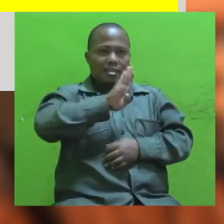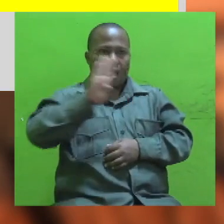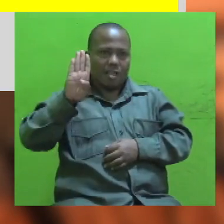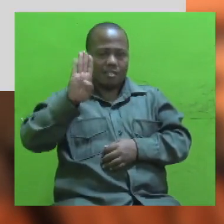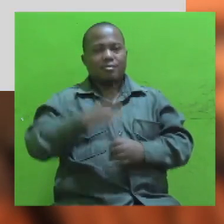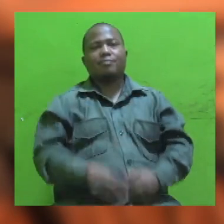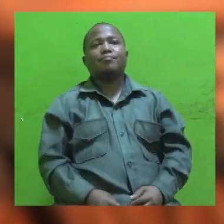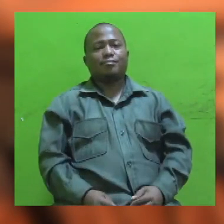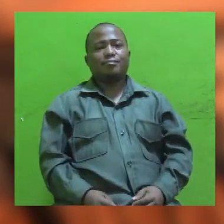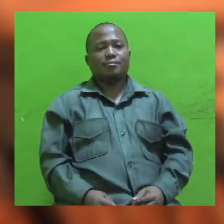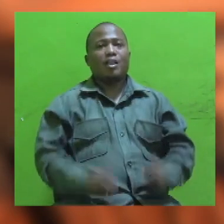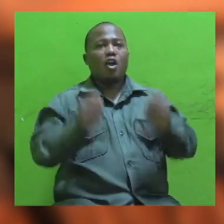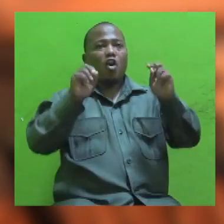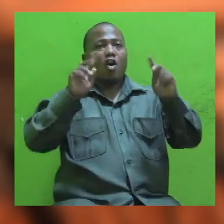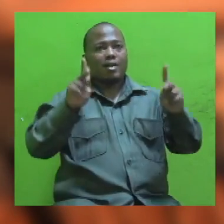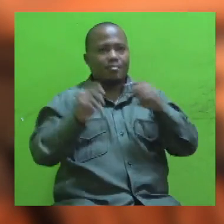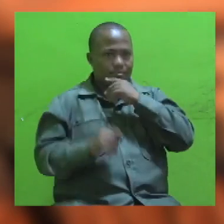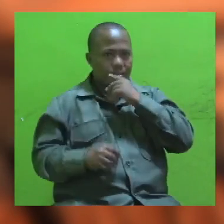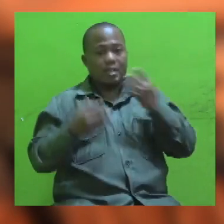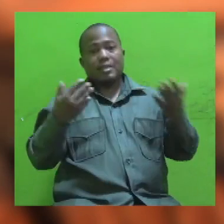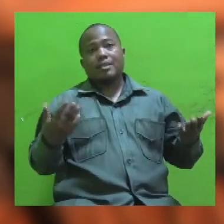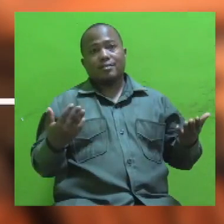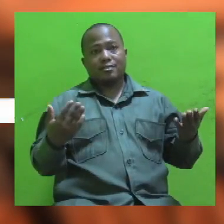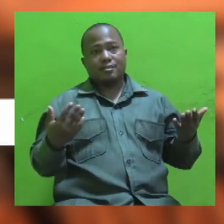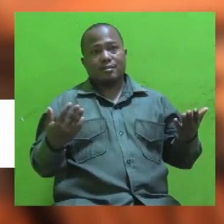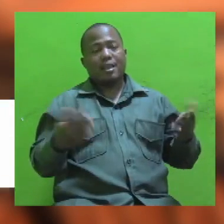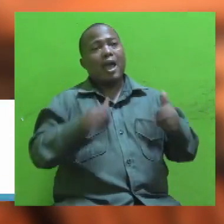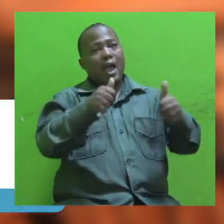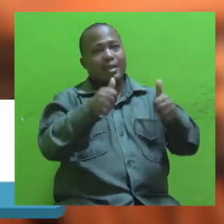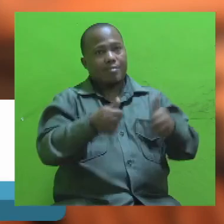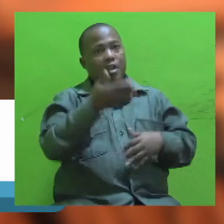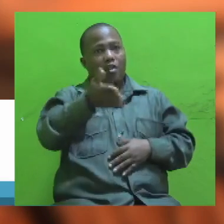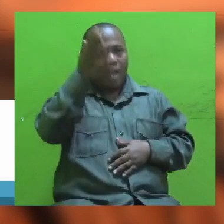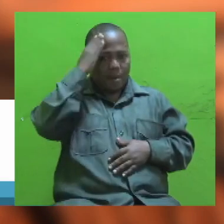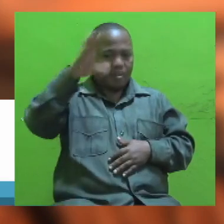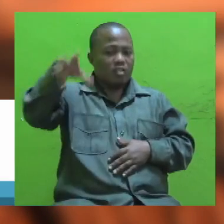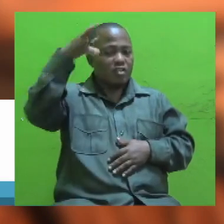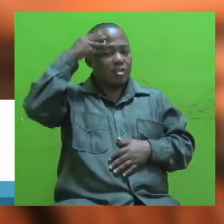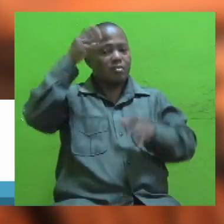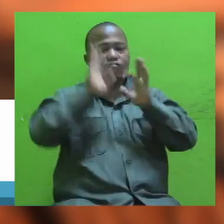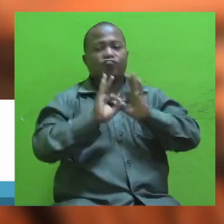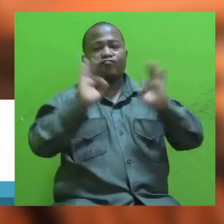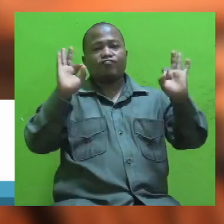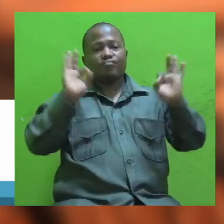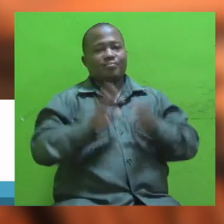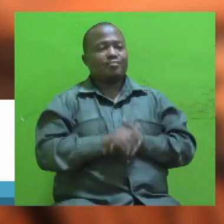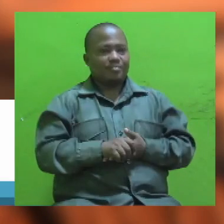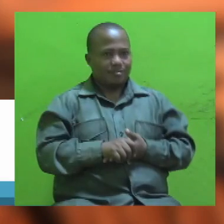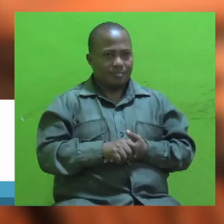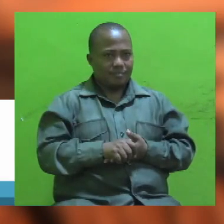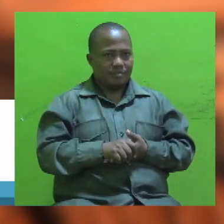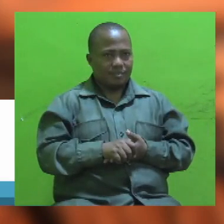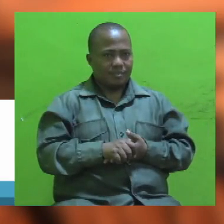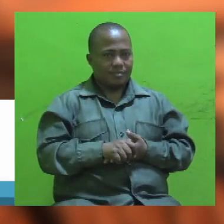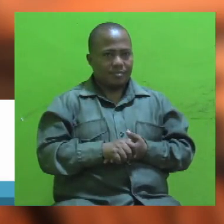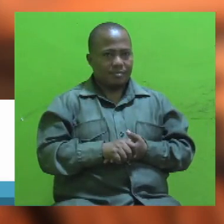council. Okay, let us stop here. I hope you have understood the lesson very well. You have understood. I try my